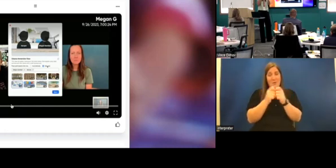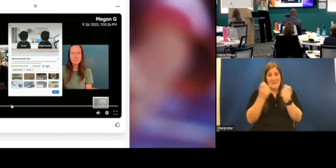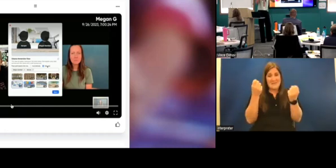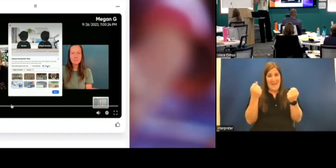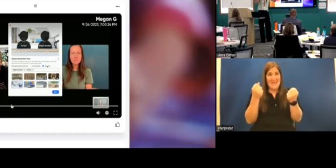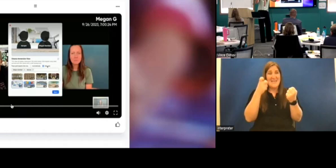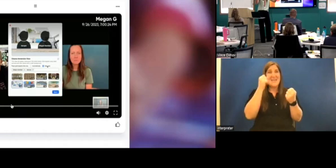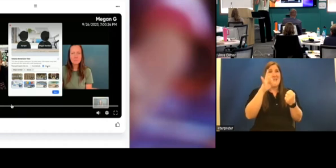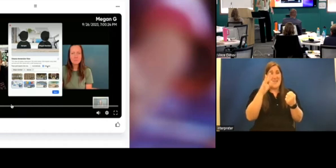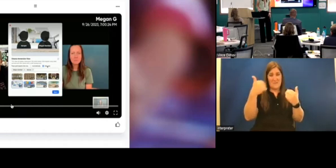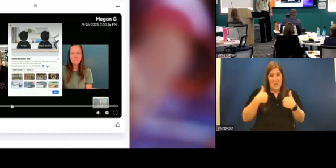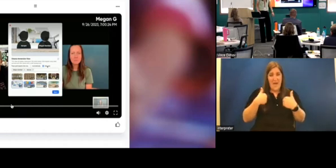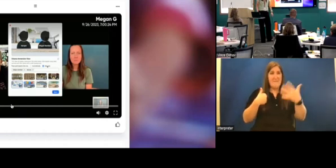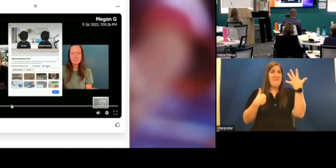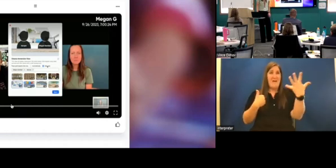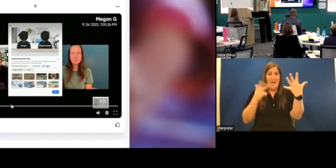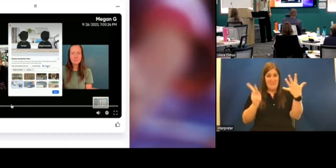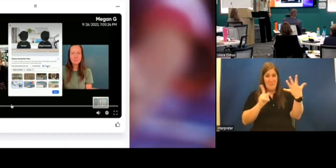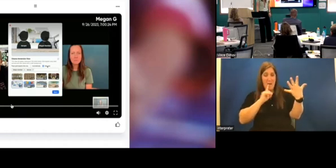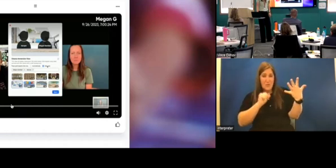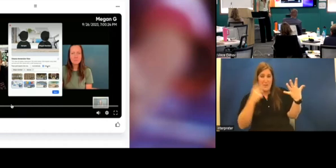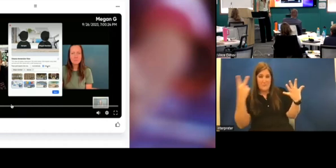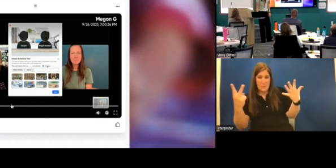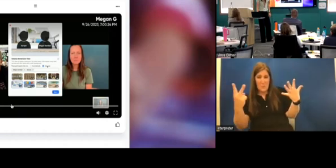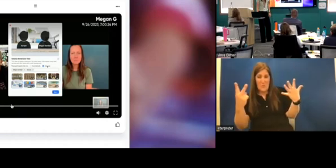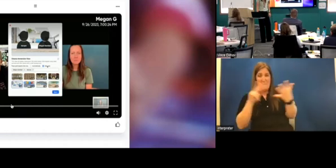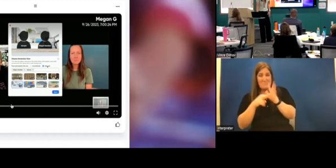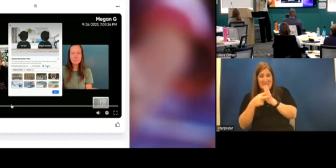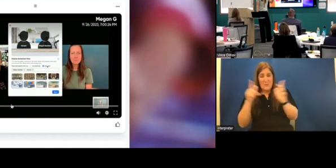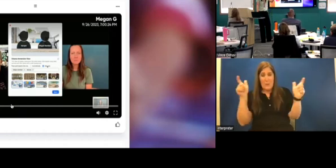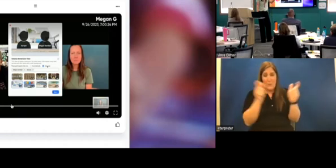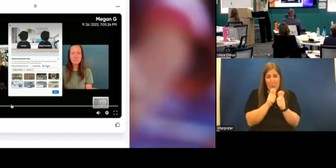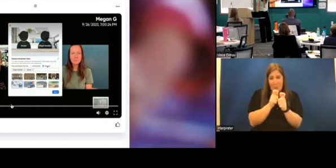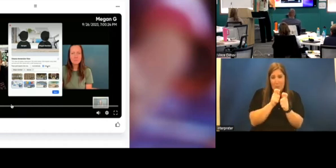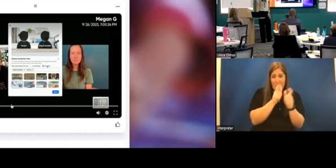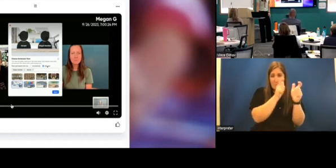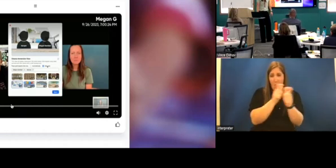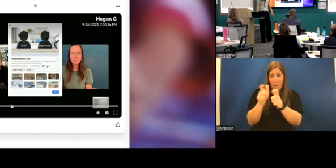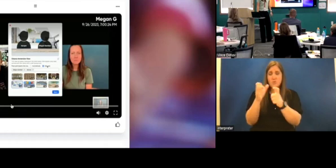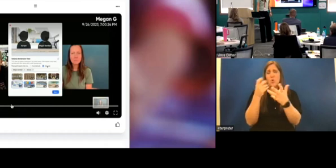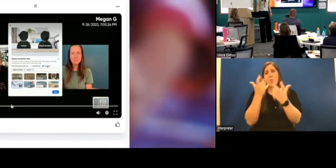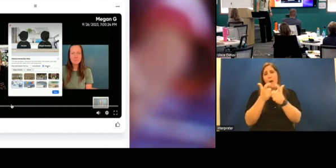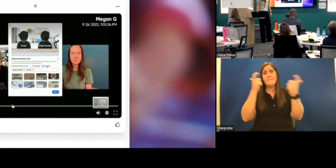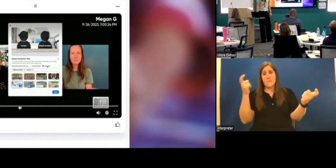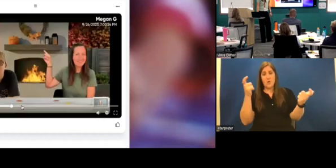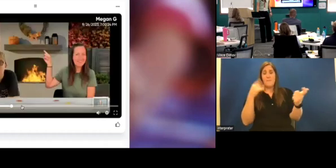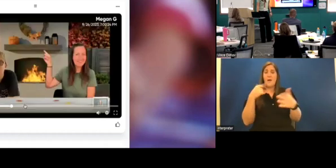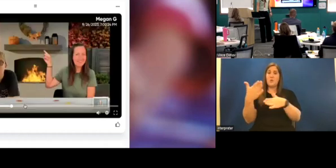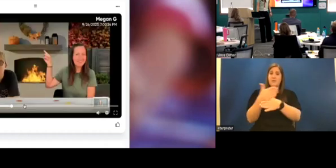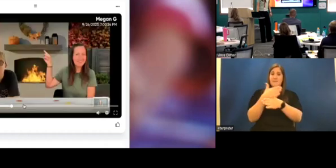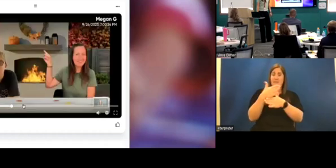small. So my goal is as big as possible, right? But I tried it anyway, sharing the screen through immersive